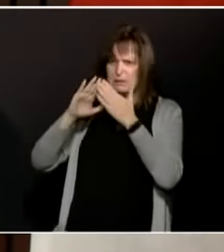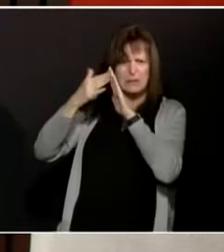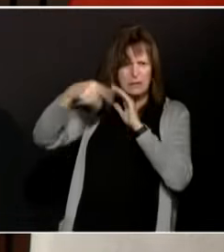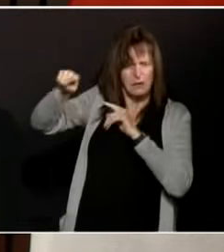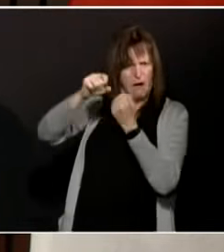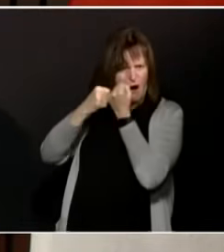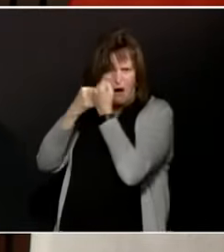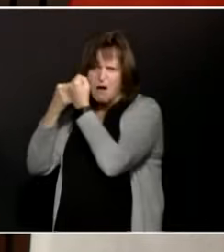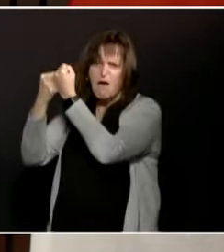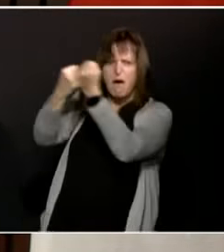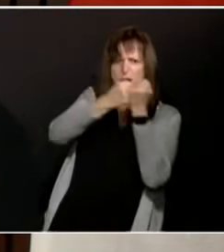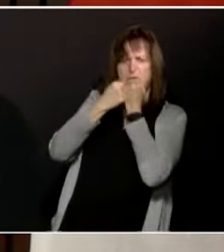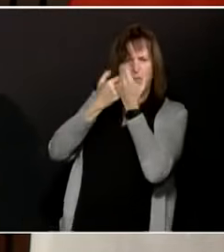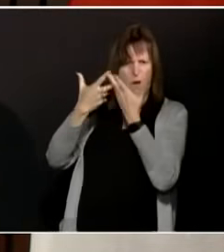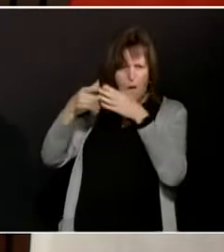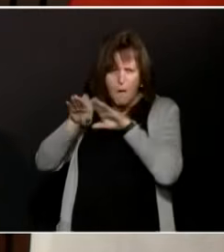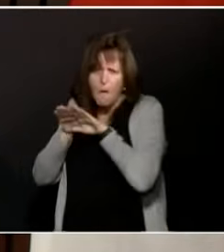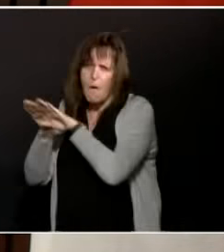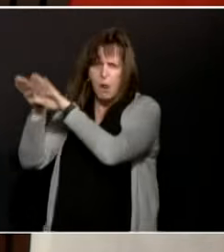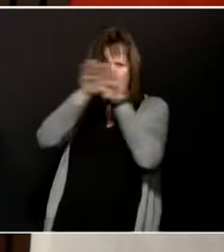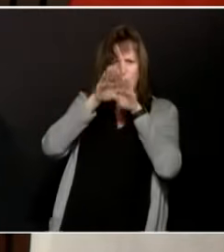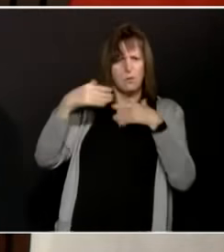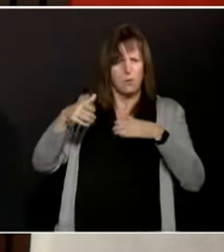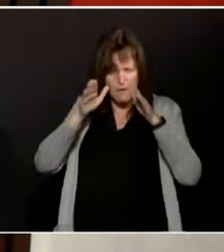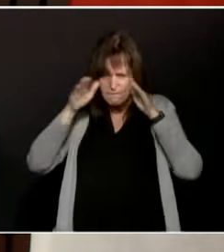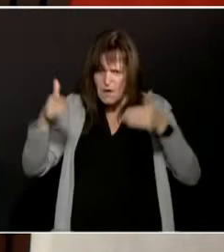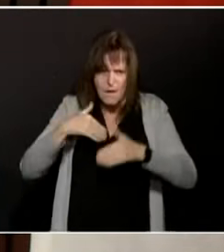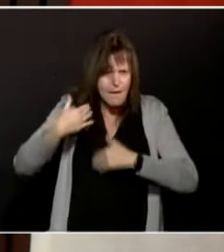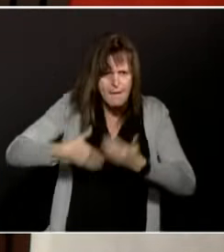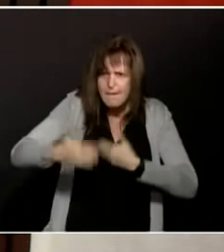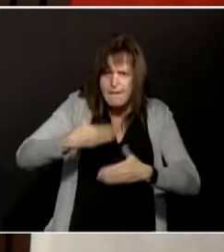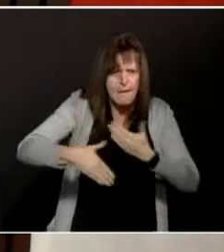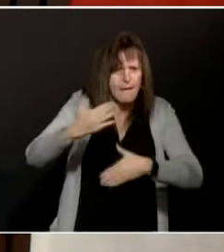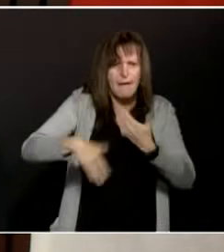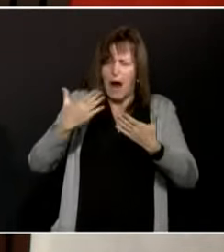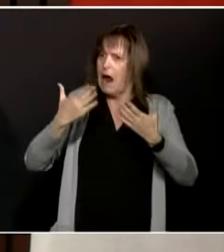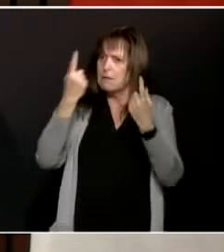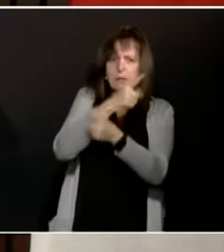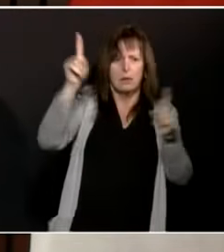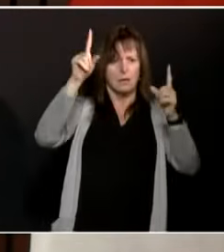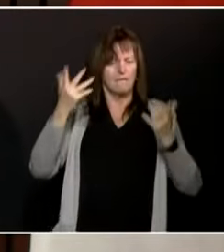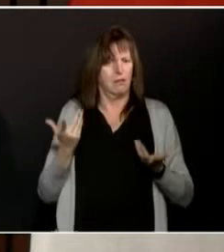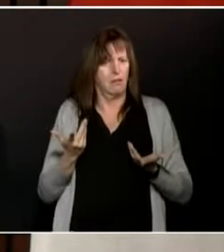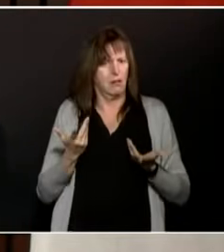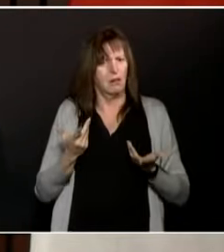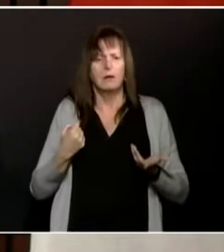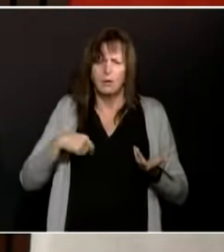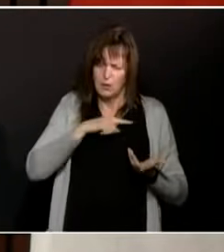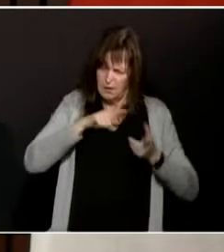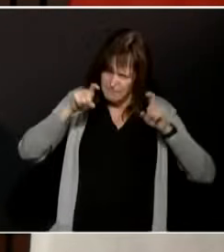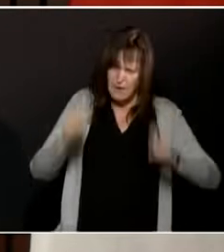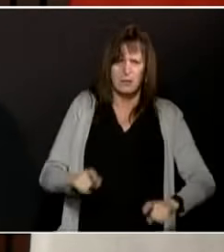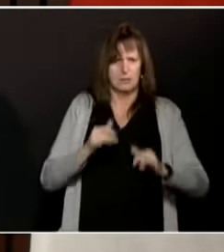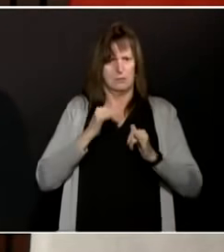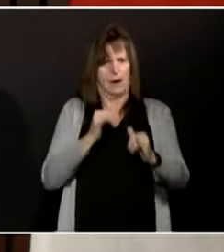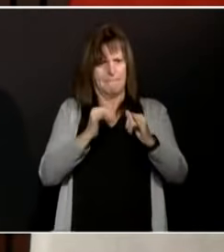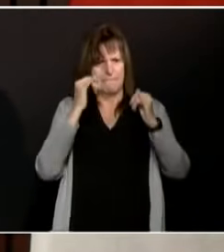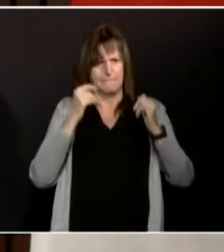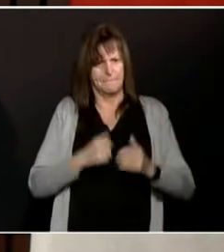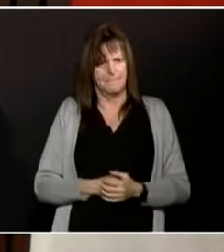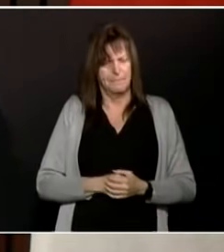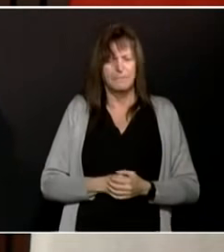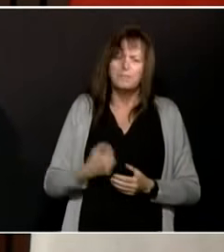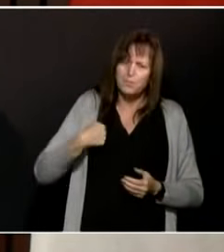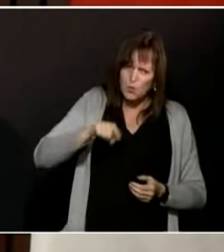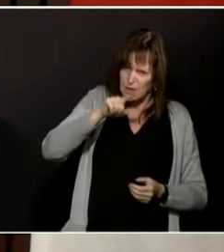fight, and got it done. We all have to be like Thunder Bay, and we all have to do what we can do to reduce our contacts and reduce the spread of